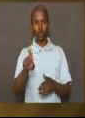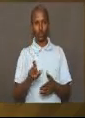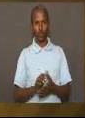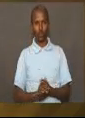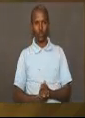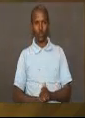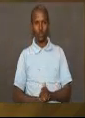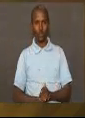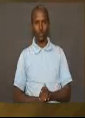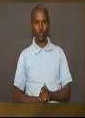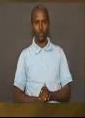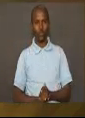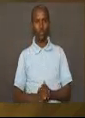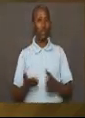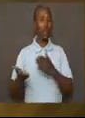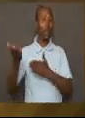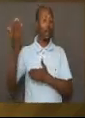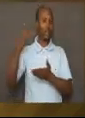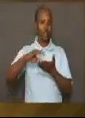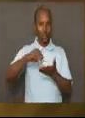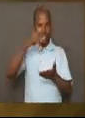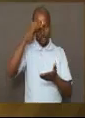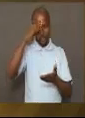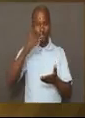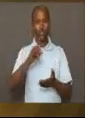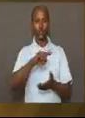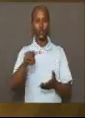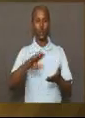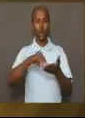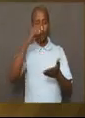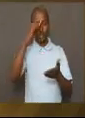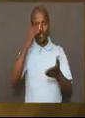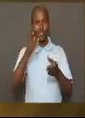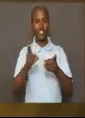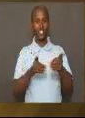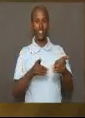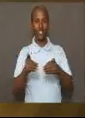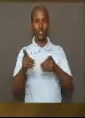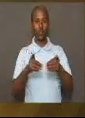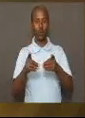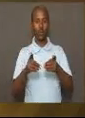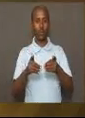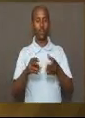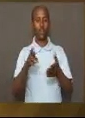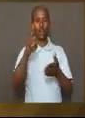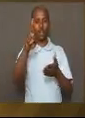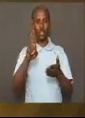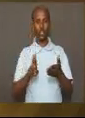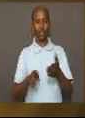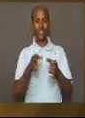equations. In the last lesson, we learned the definition of a